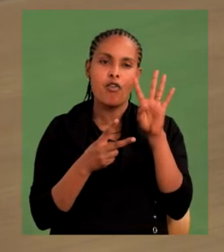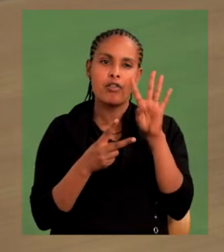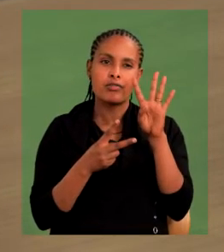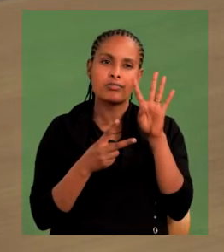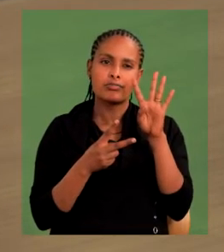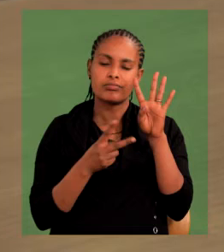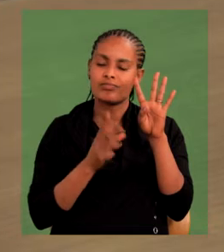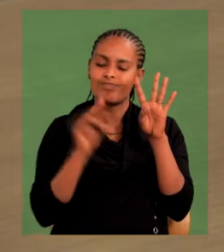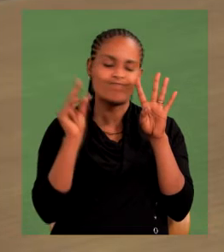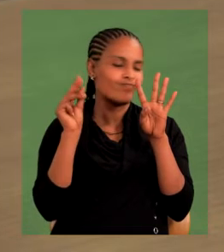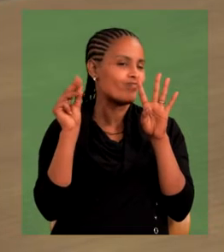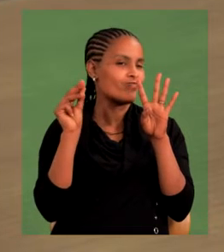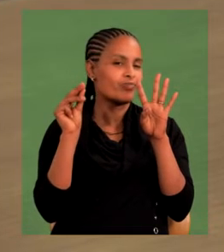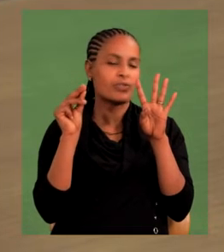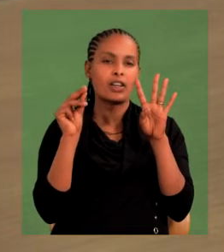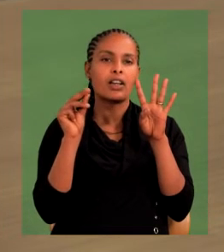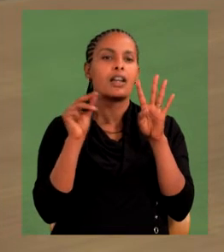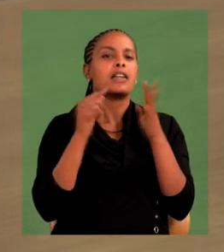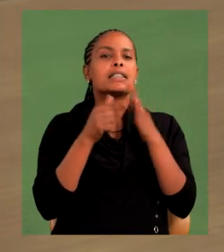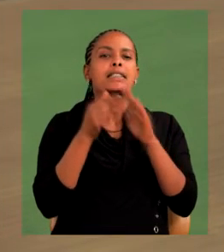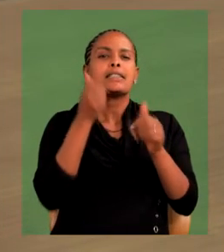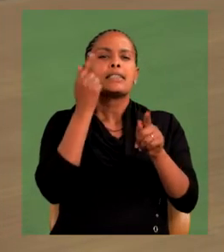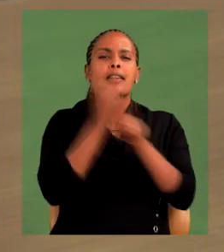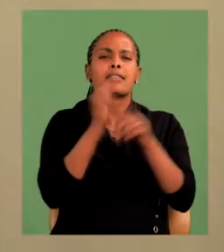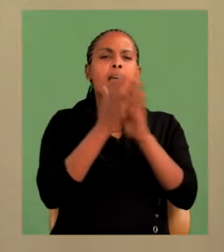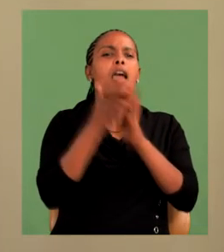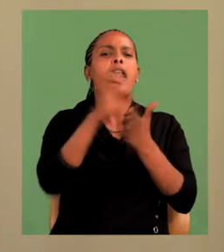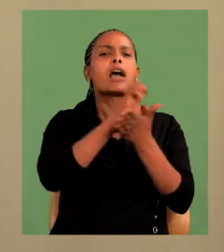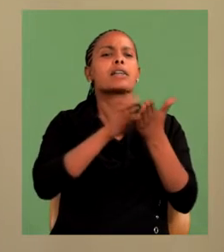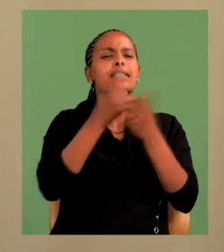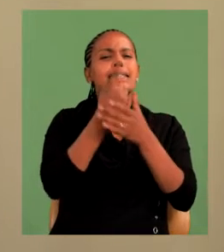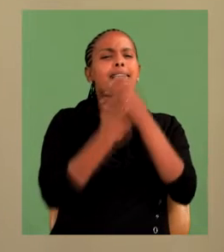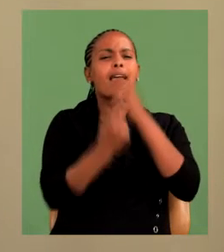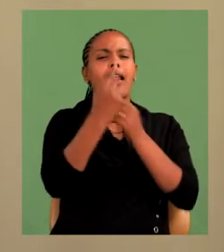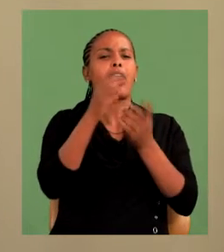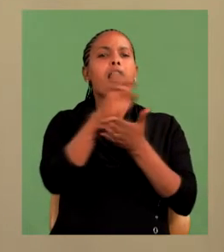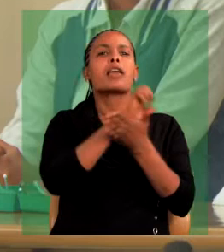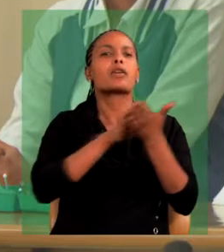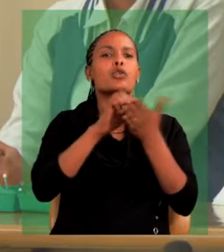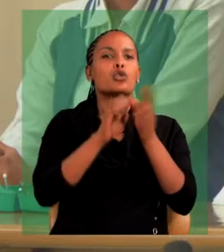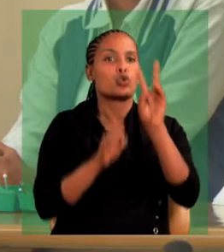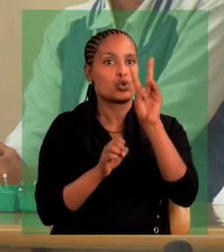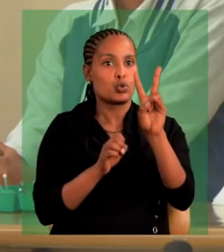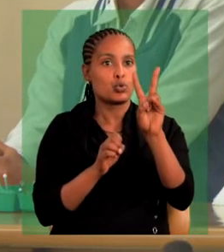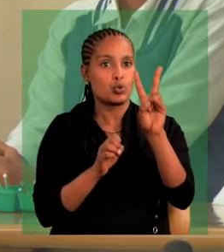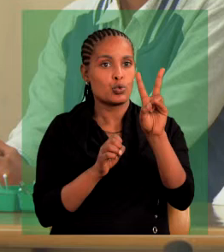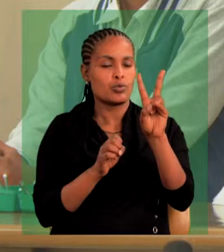4. I'm not talking about pairs, just electrons, single electrons. 2. No.